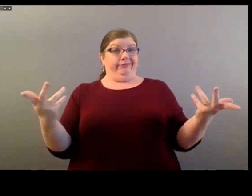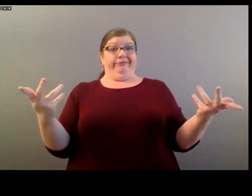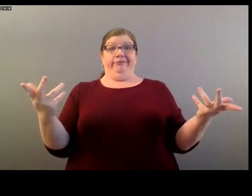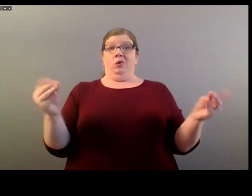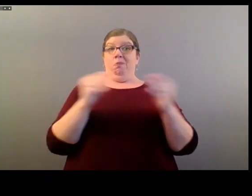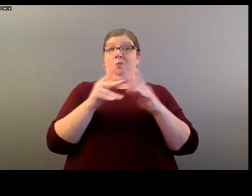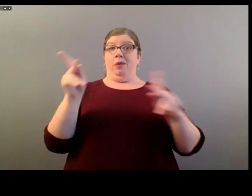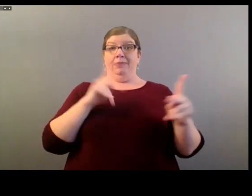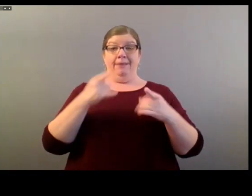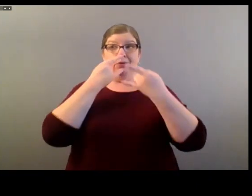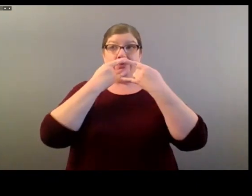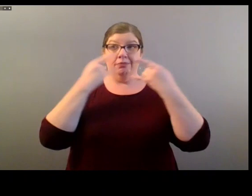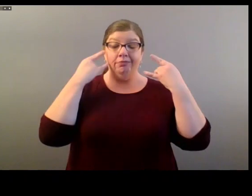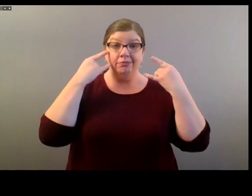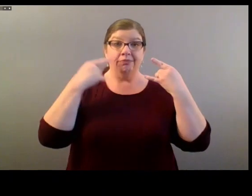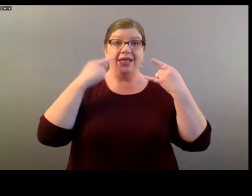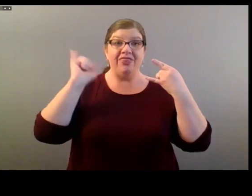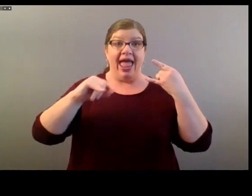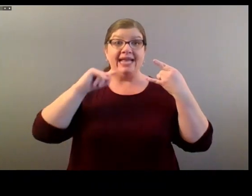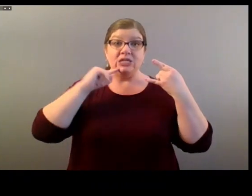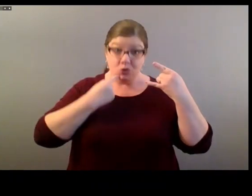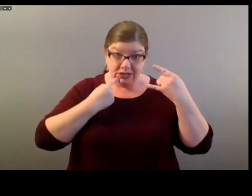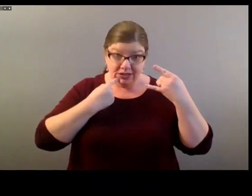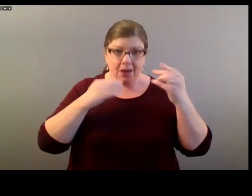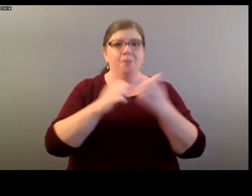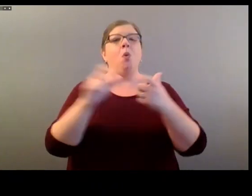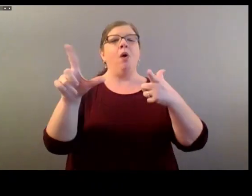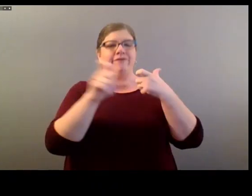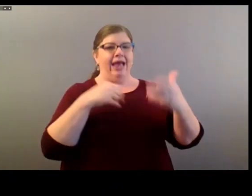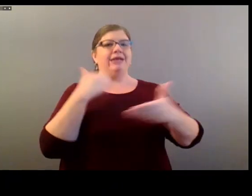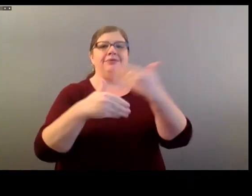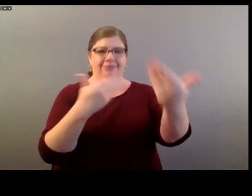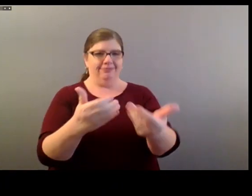this seriously, the faster we get there.